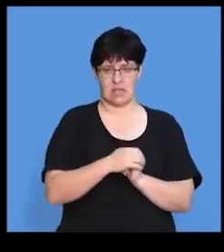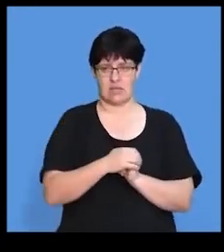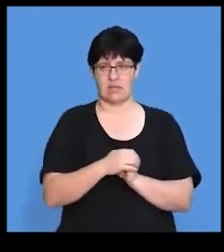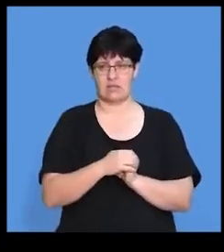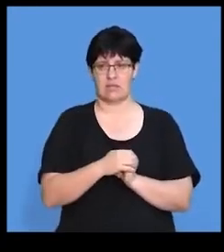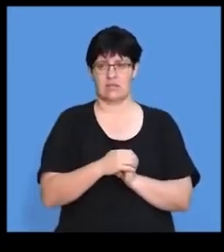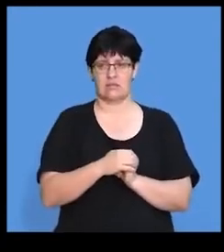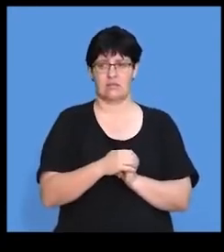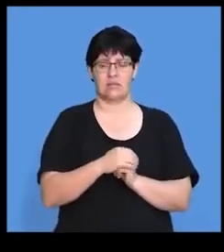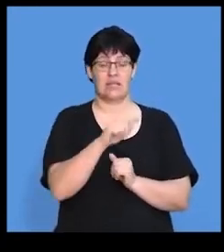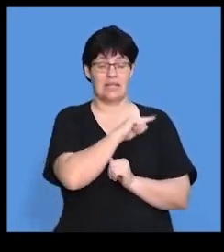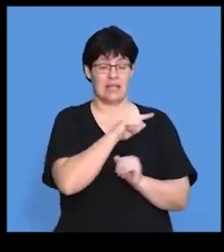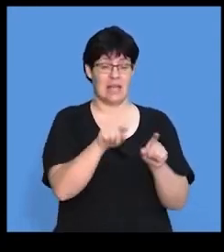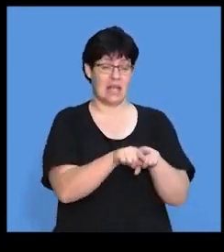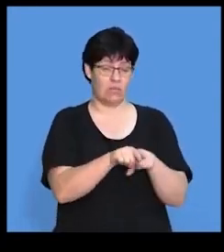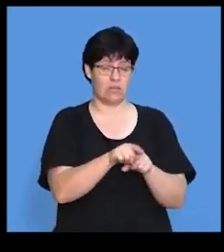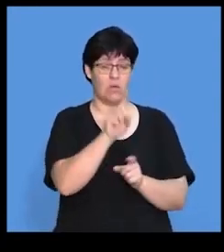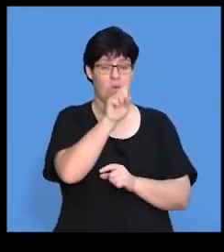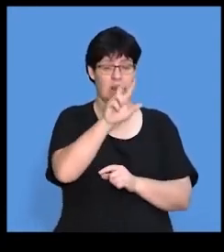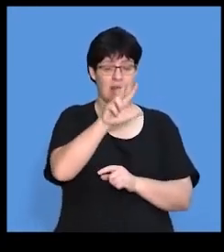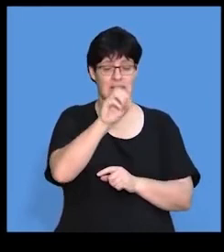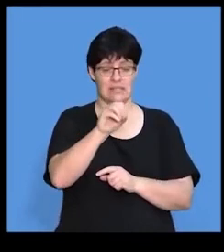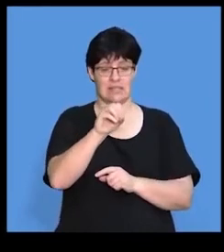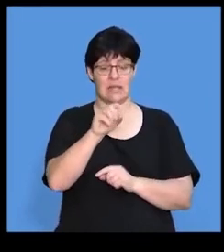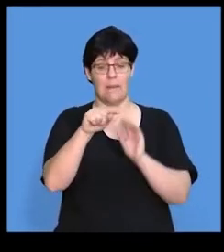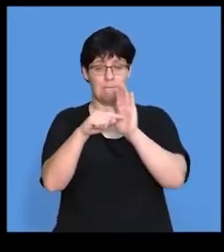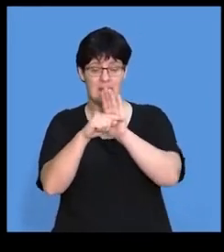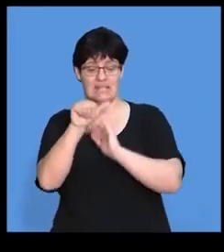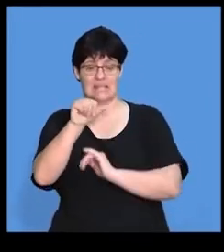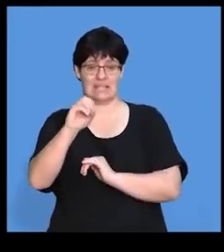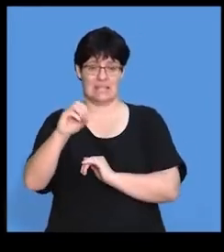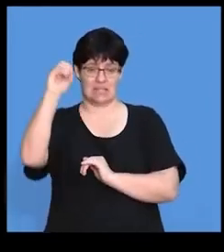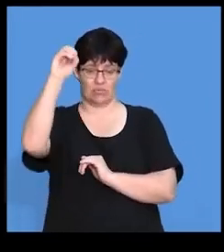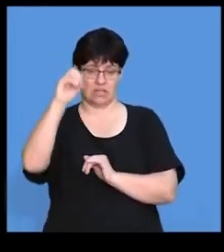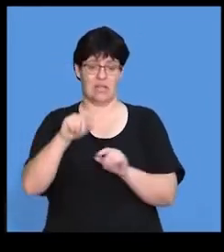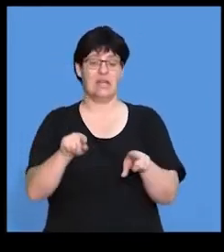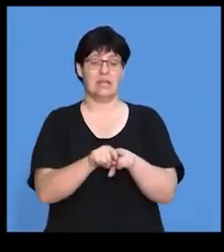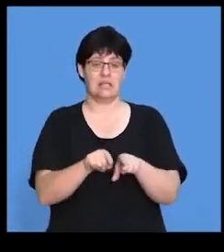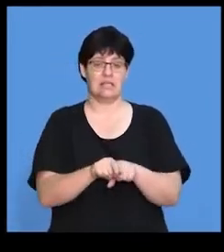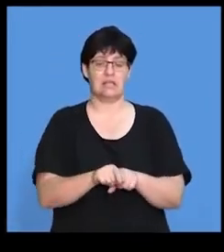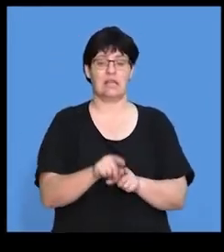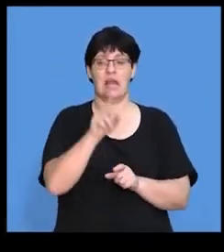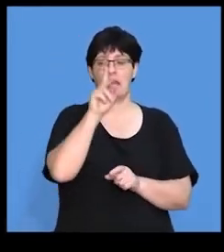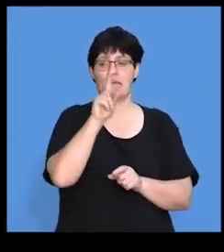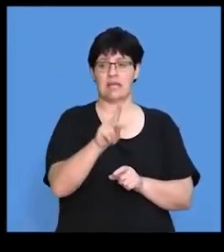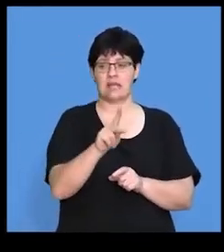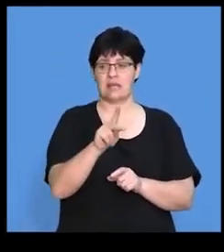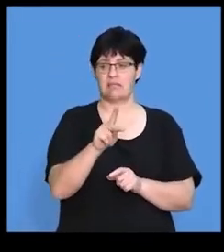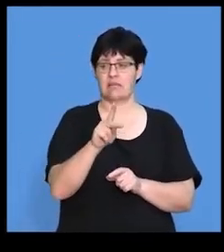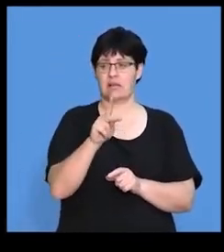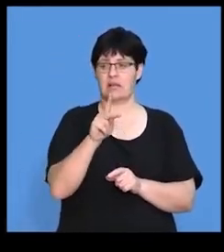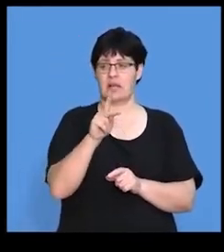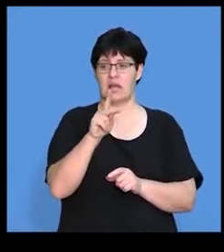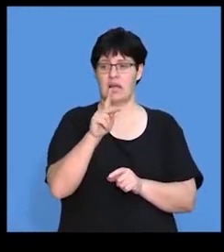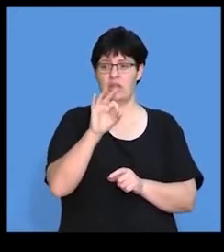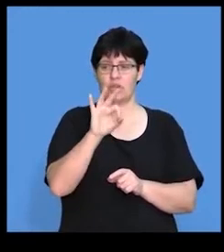theta. So it's going to be 180 minus 60 degrees, and that's plus